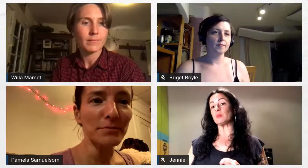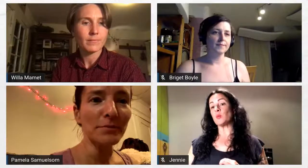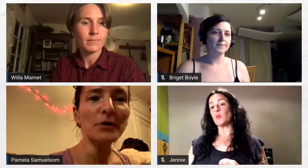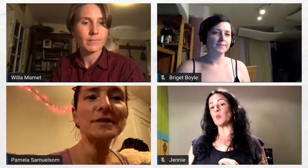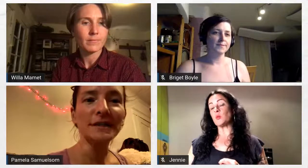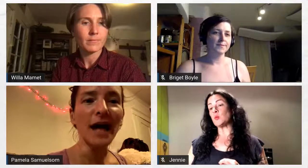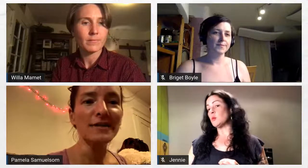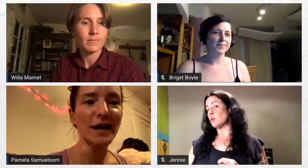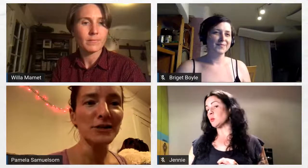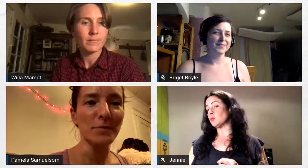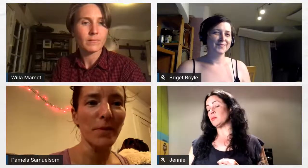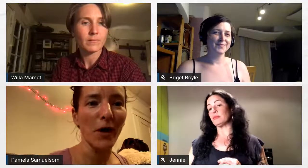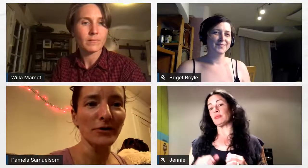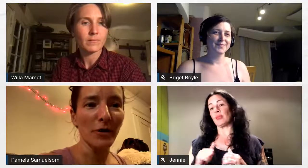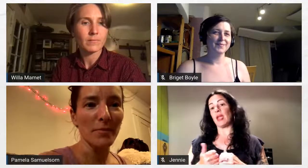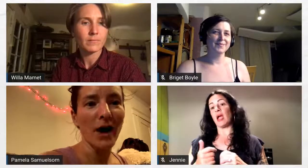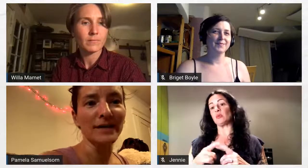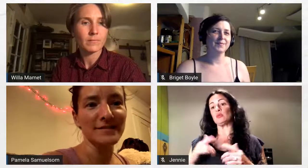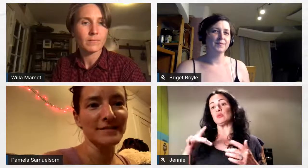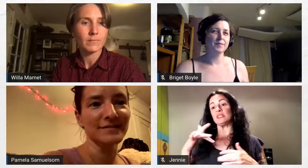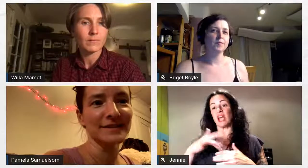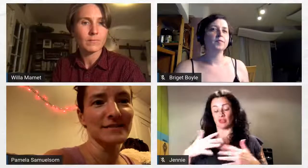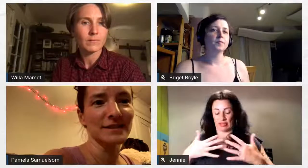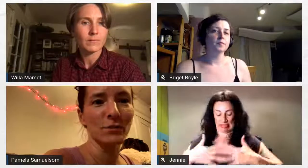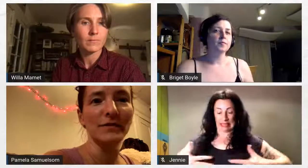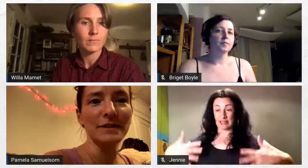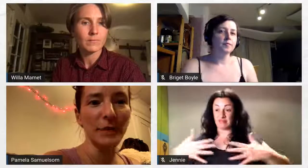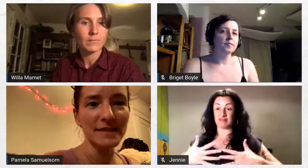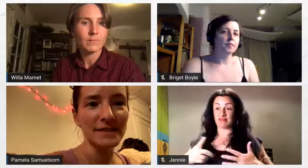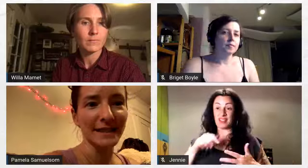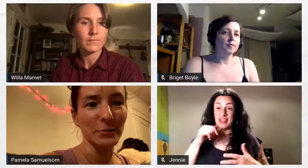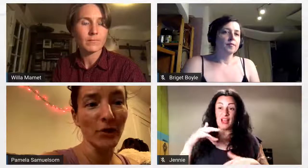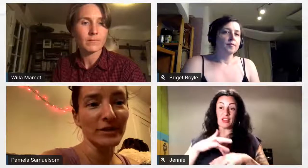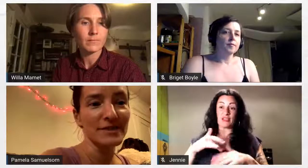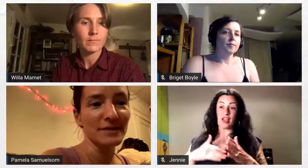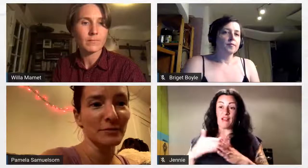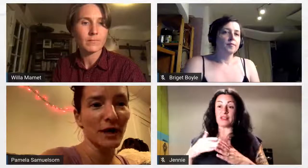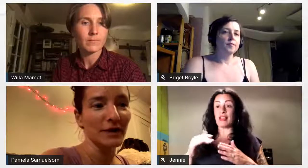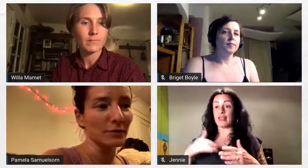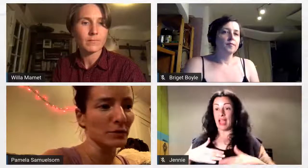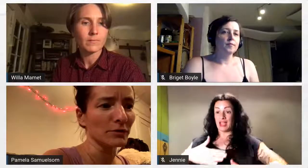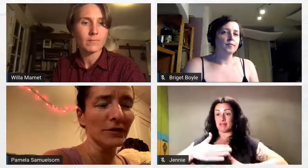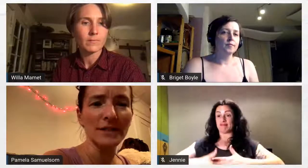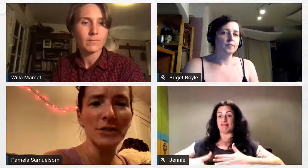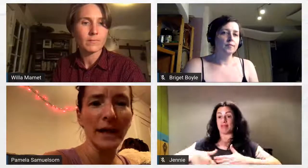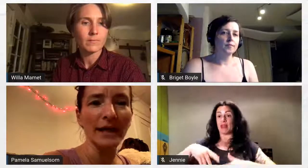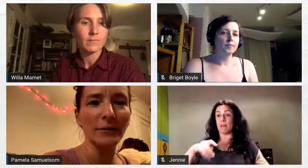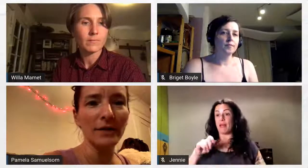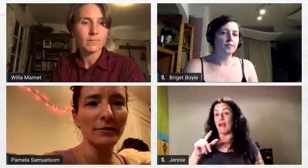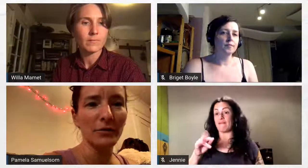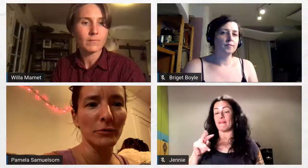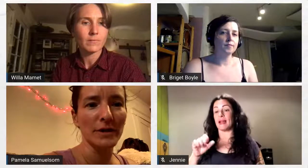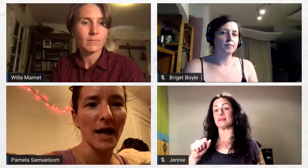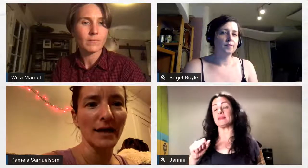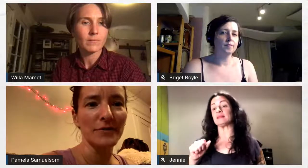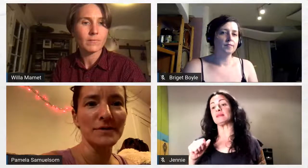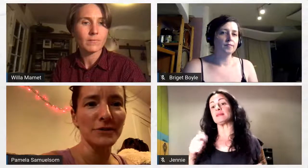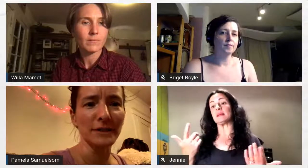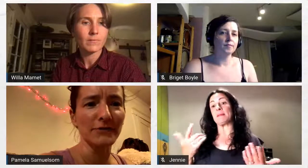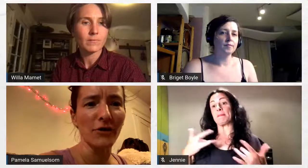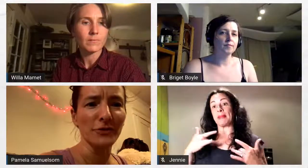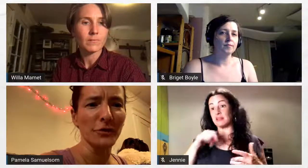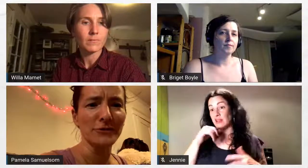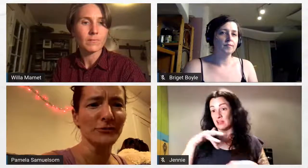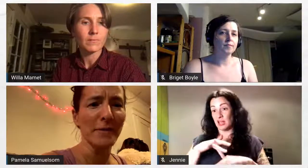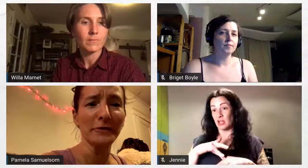touch this mostly untouched part of our bodies. It's one of these places like the pelvis where we're rarely touched by anyone with whom we're not either